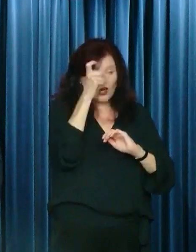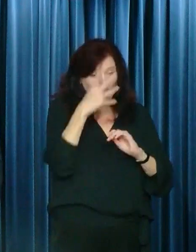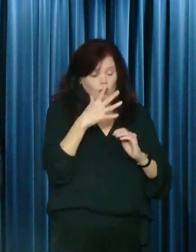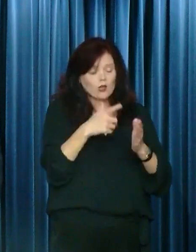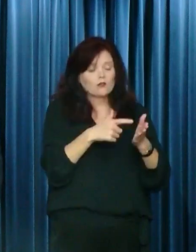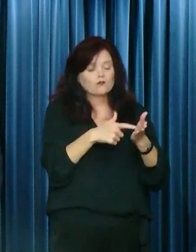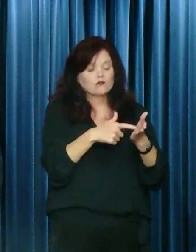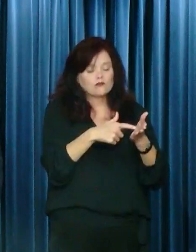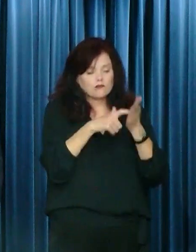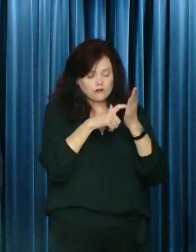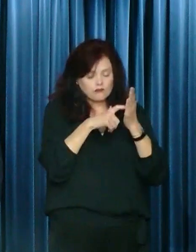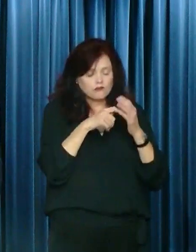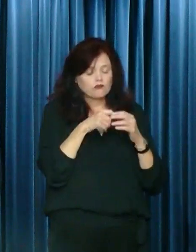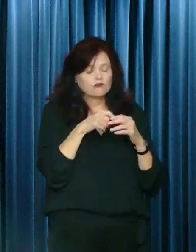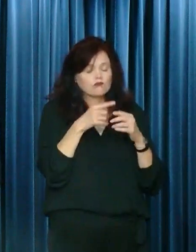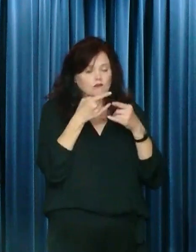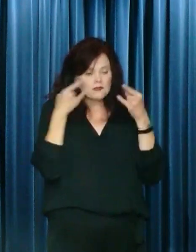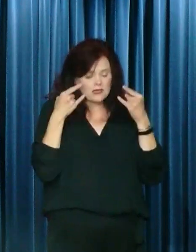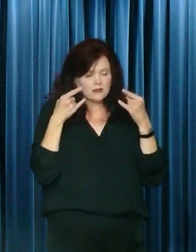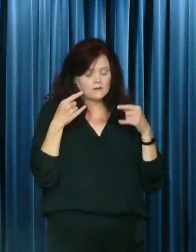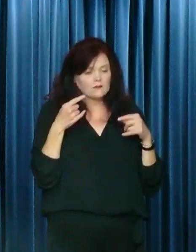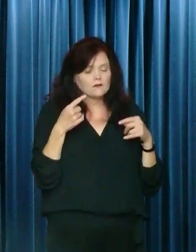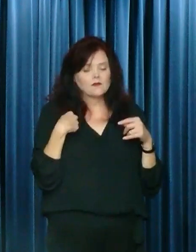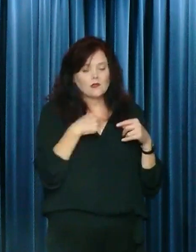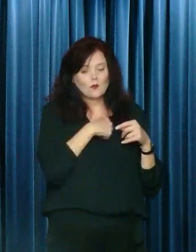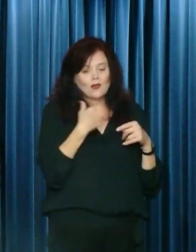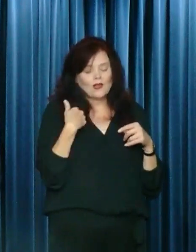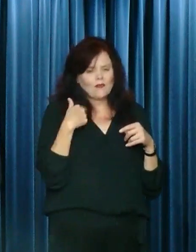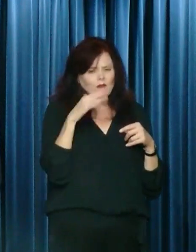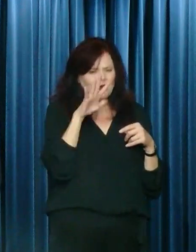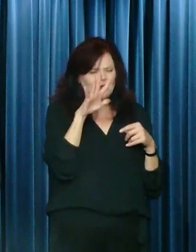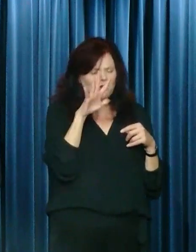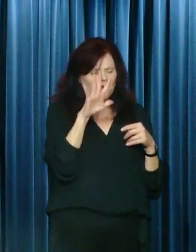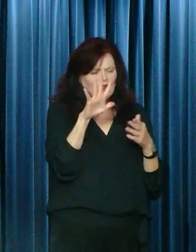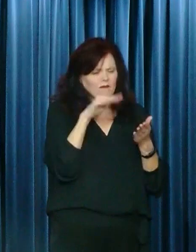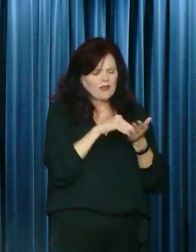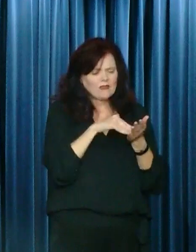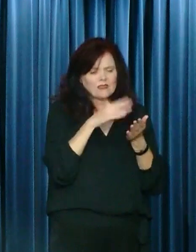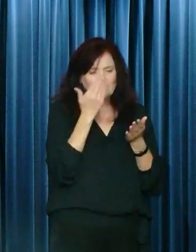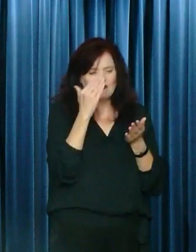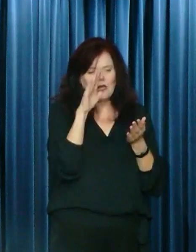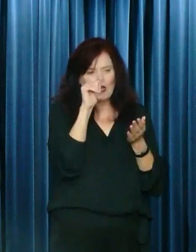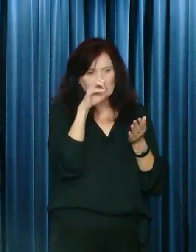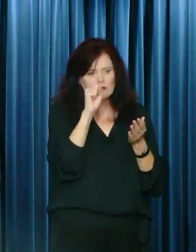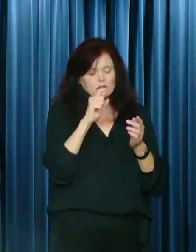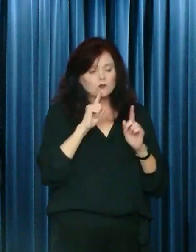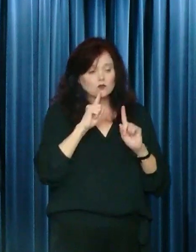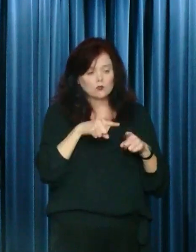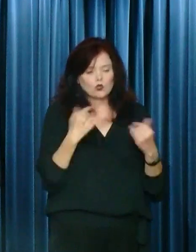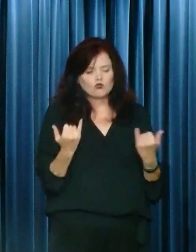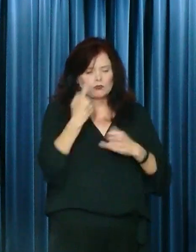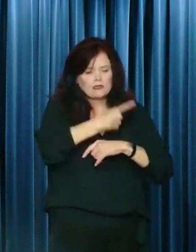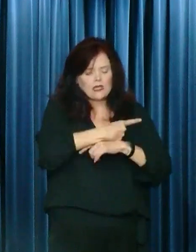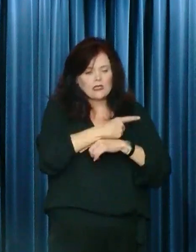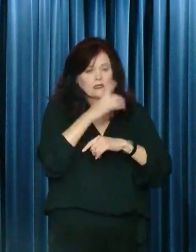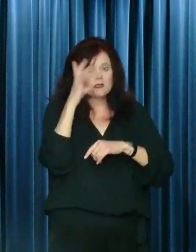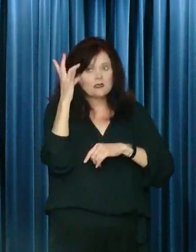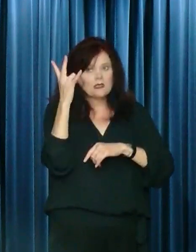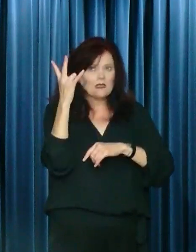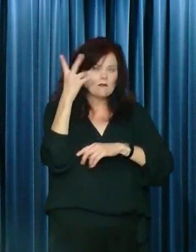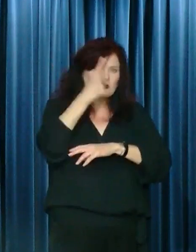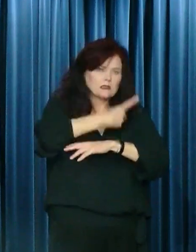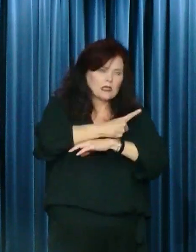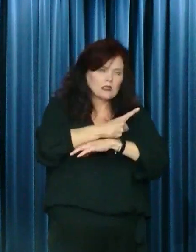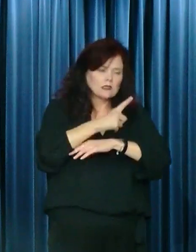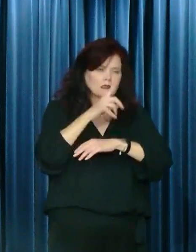Everyone in here's hair is on fire, and understandably so, because we had 5,015 cases reported today. The seven-day